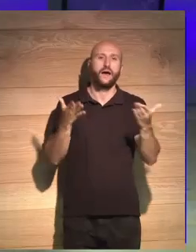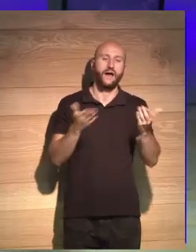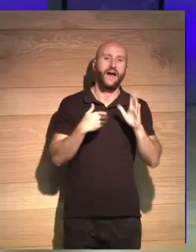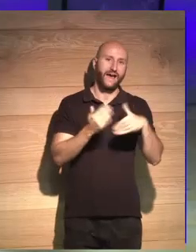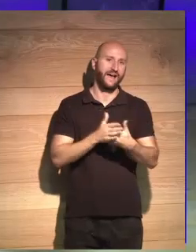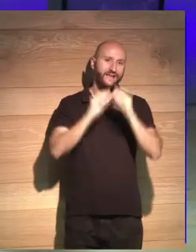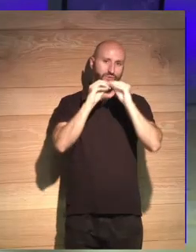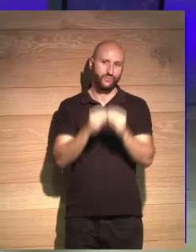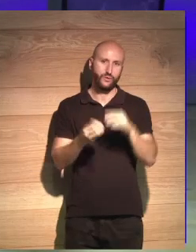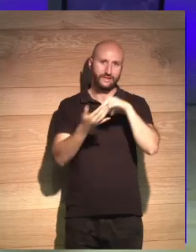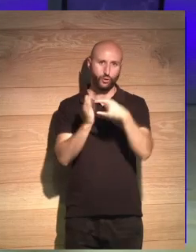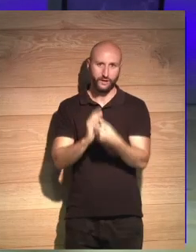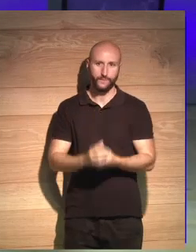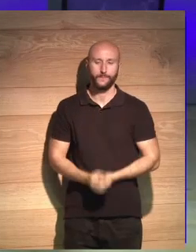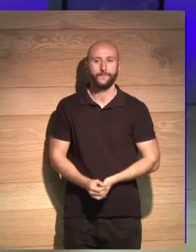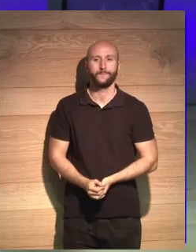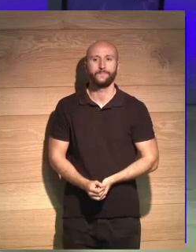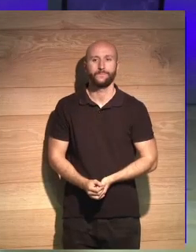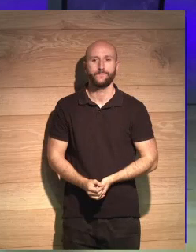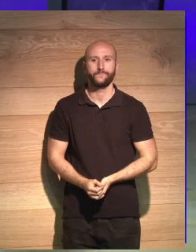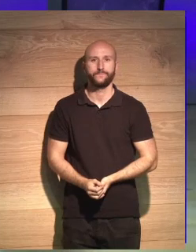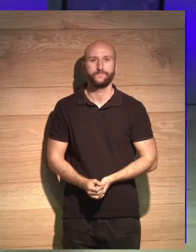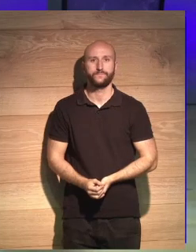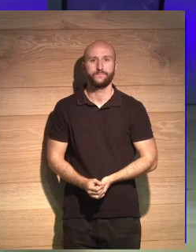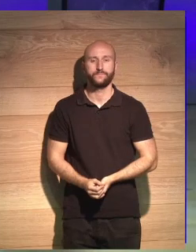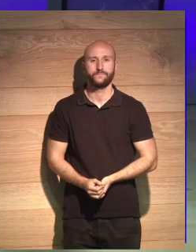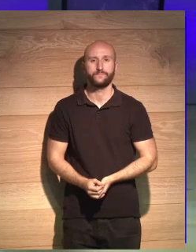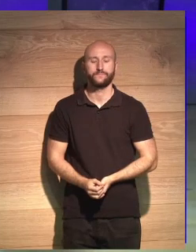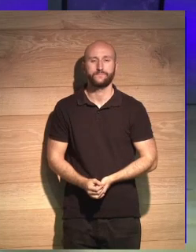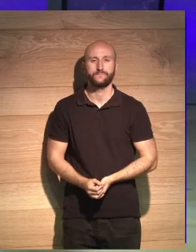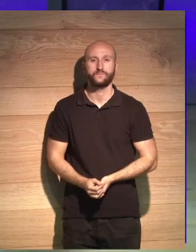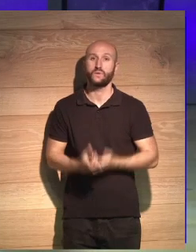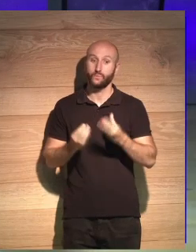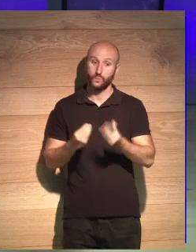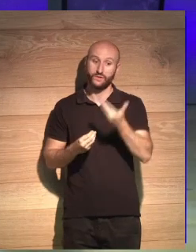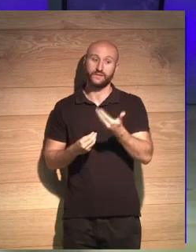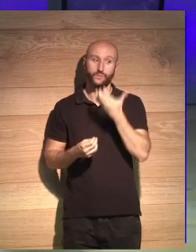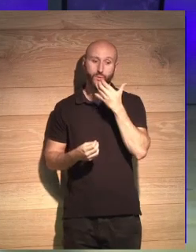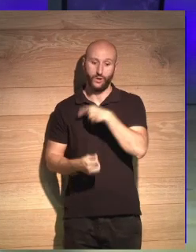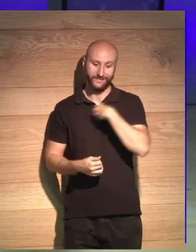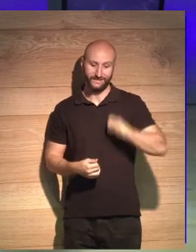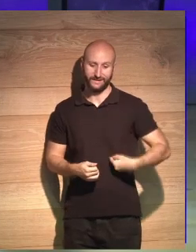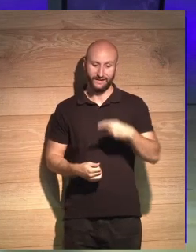situation has led everyone to develop this technology. Well, this is very important, but